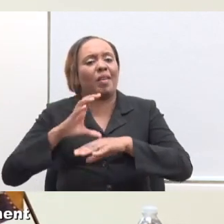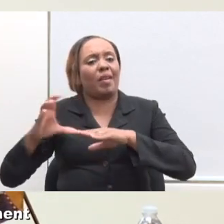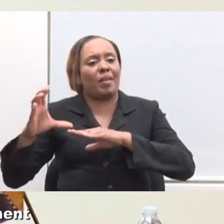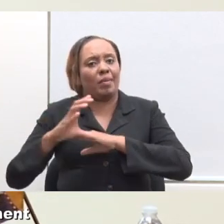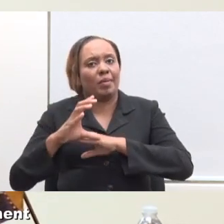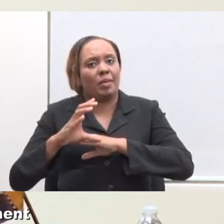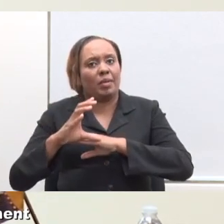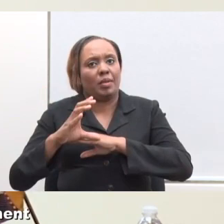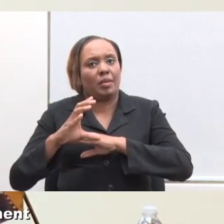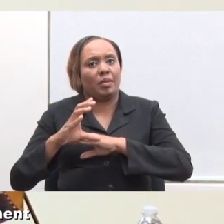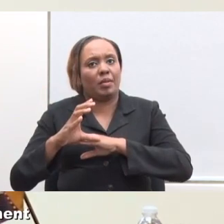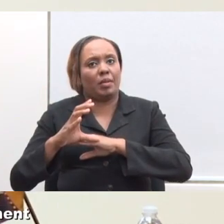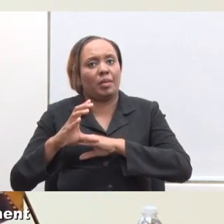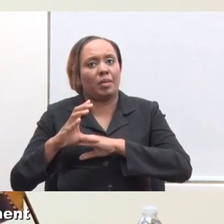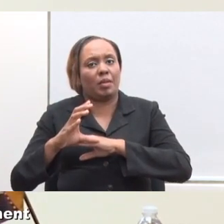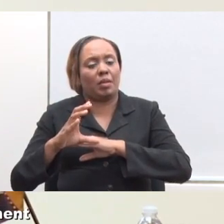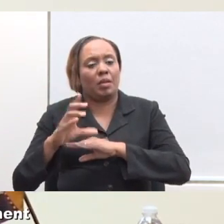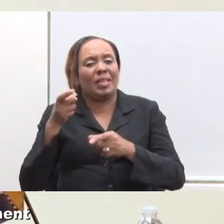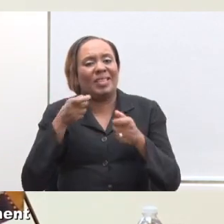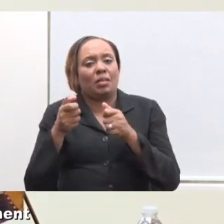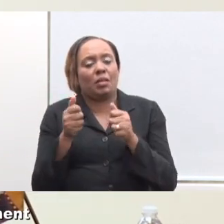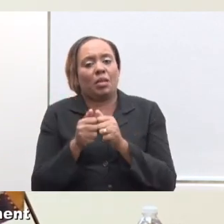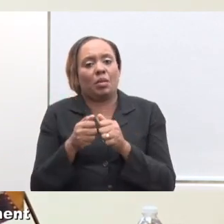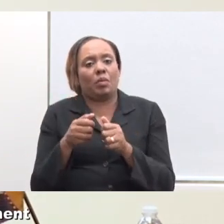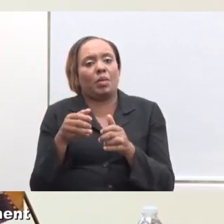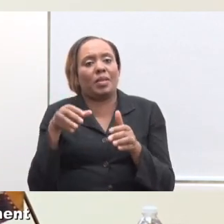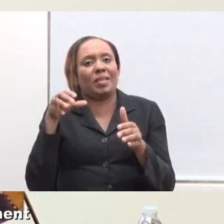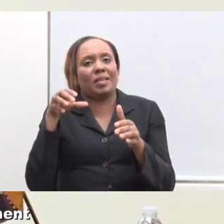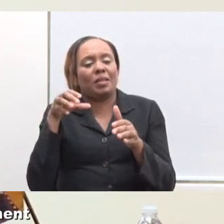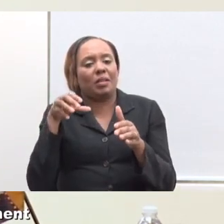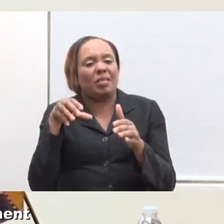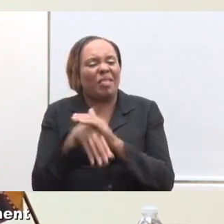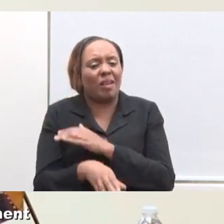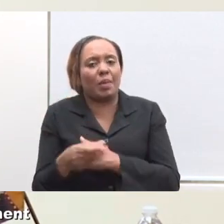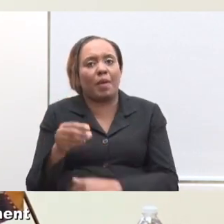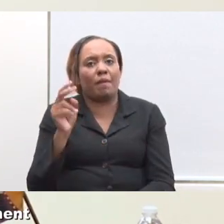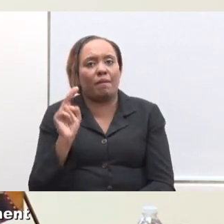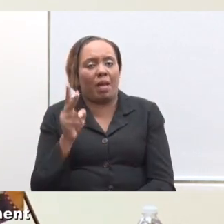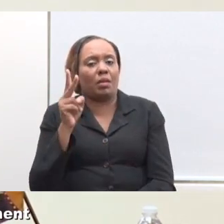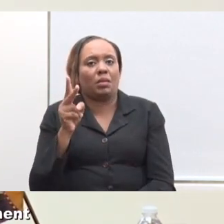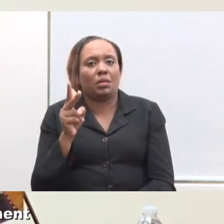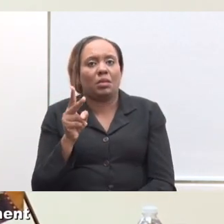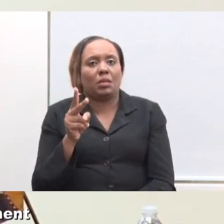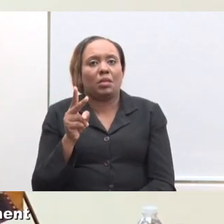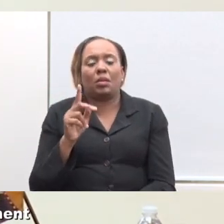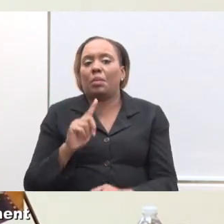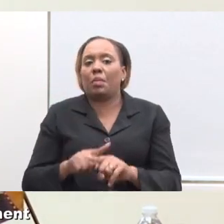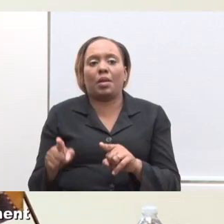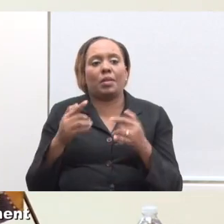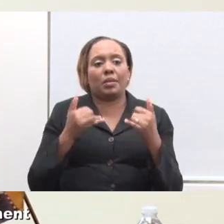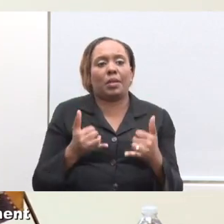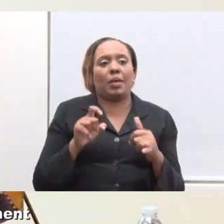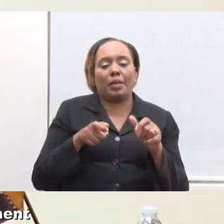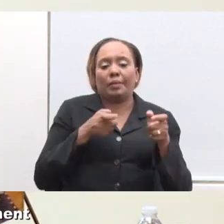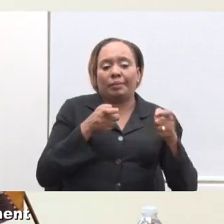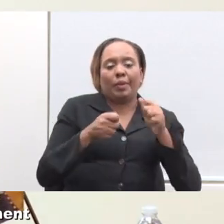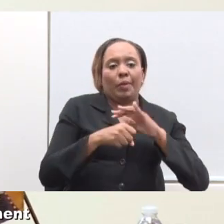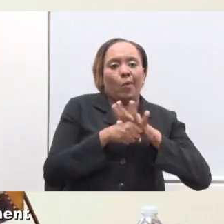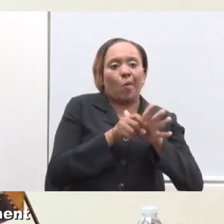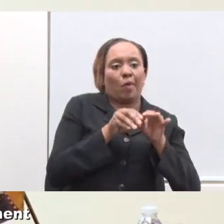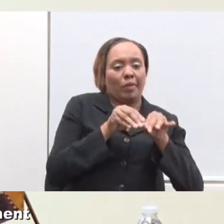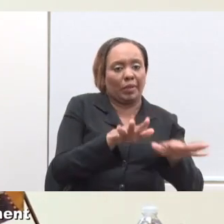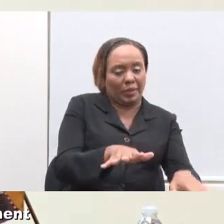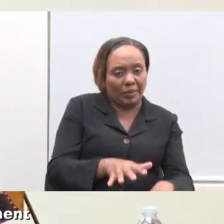be able to treat violence as a public health disorder. Little did we know that there was another public health disorder that would displace